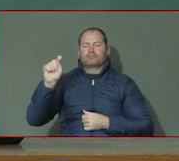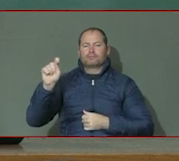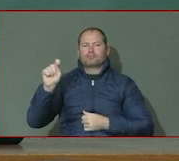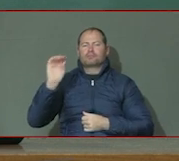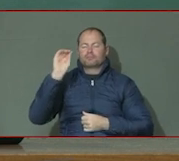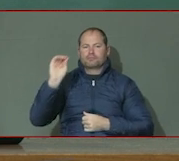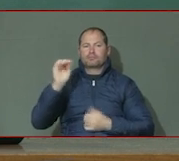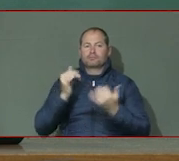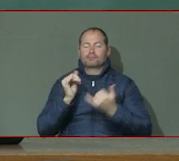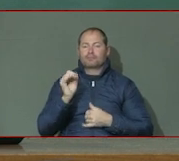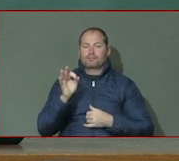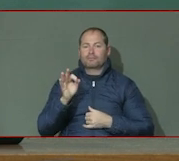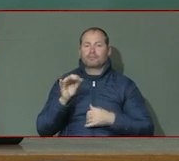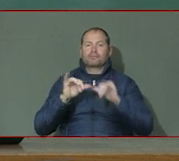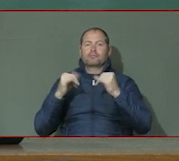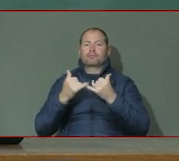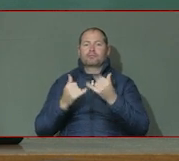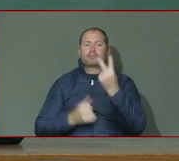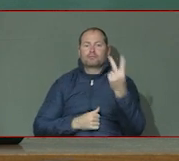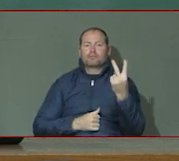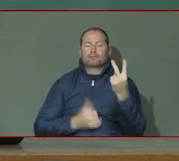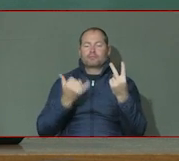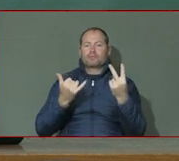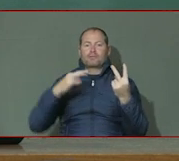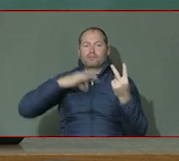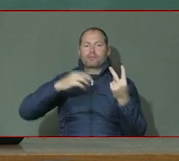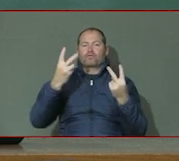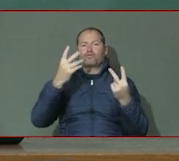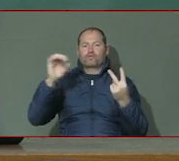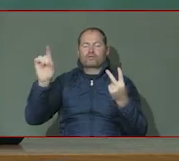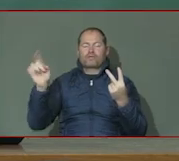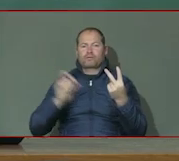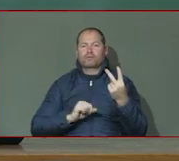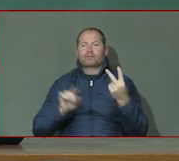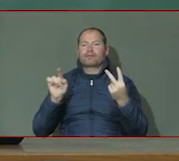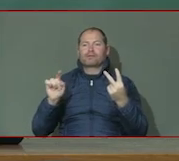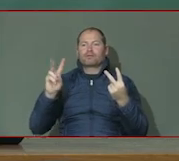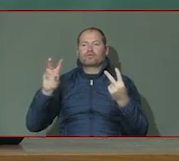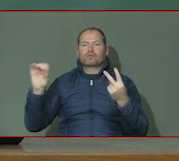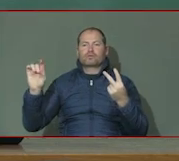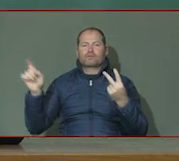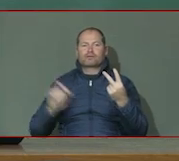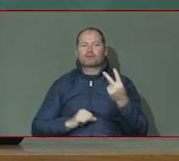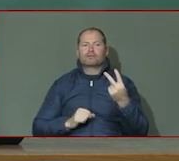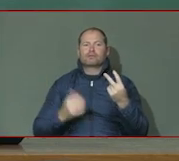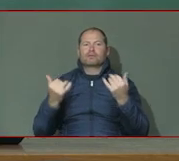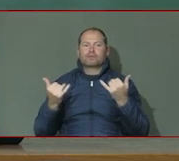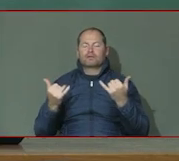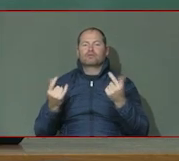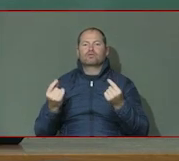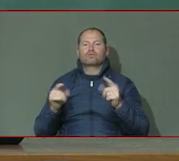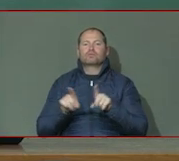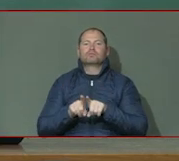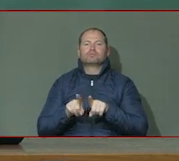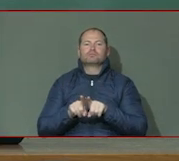I have two businesses and the one makes a profit of 200,000 and the other one makes 200,000, they're actually doing the same. Am I